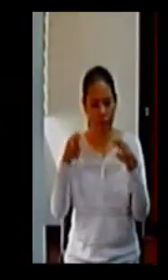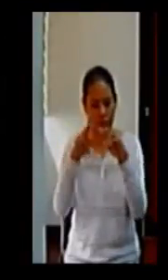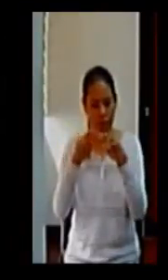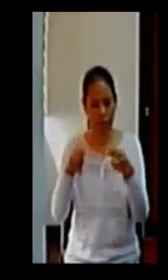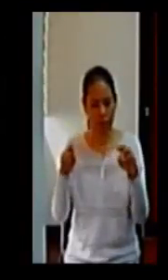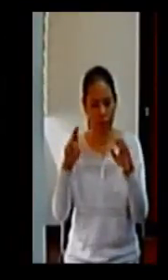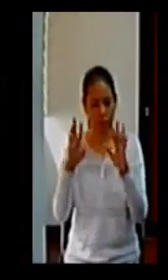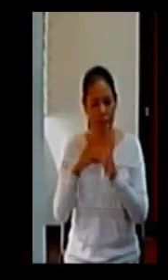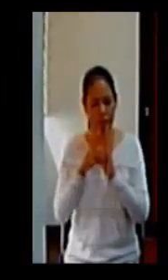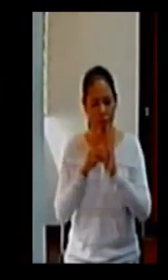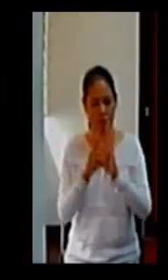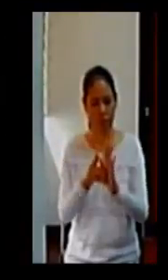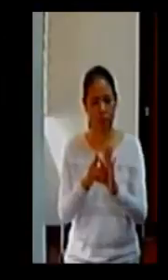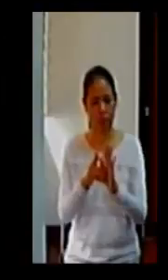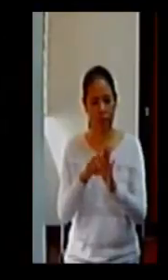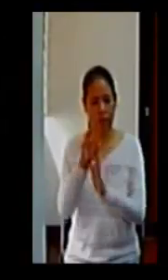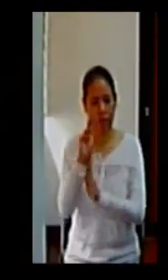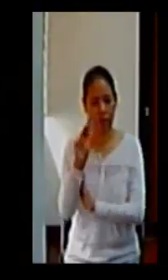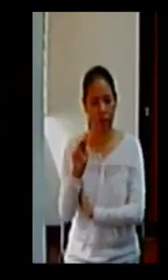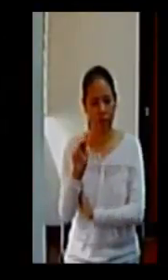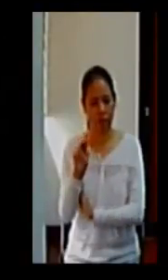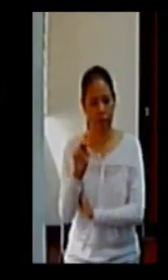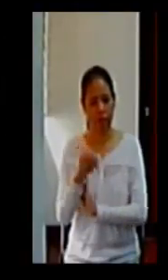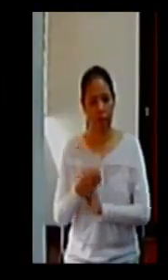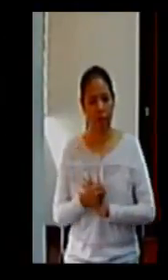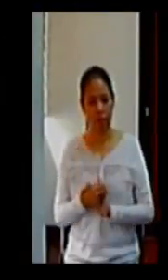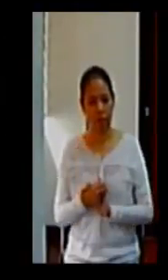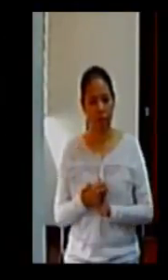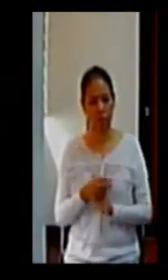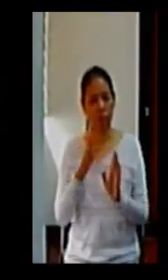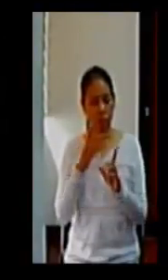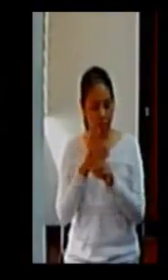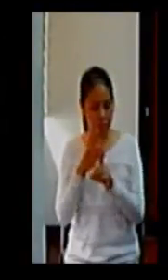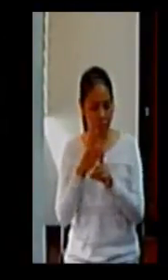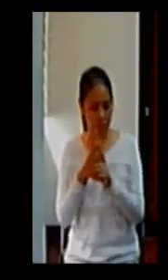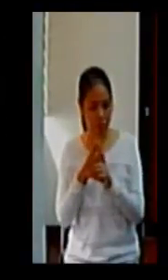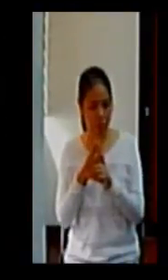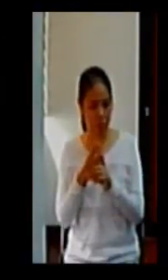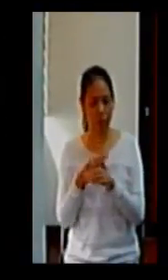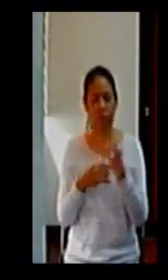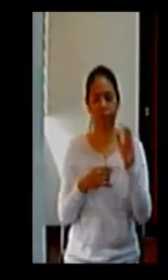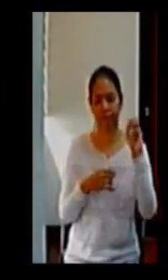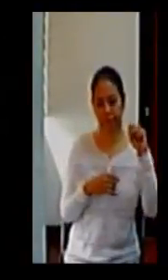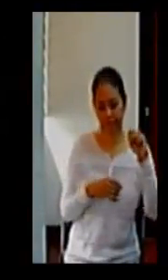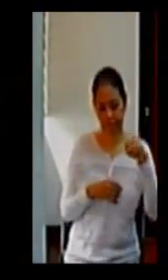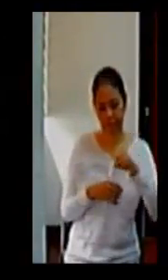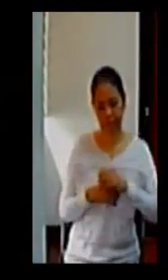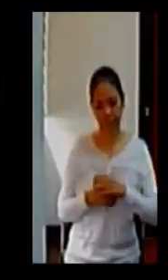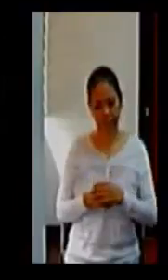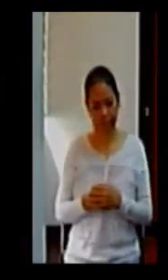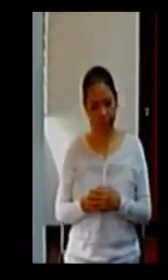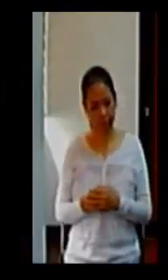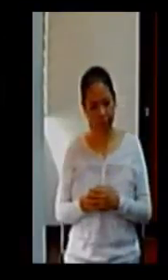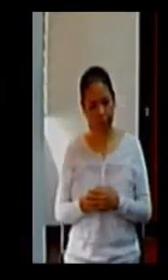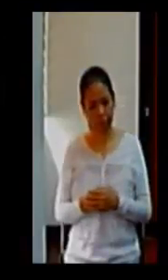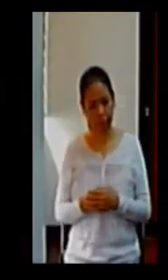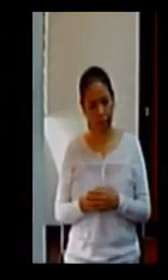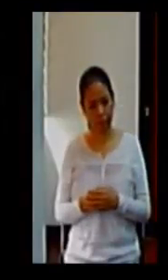the documentation necessary. Yes. Totoo ba yan? Yes po. Okay.